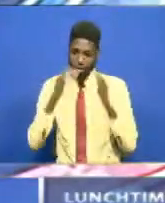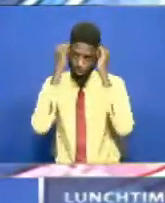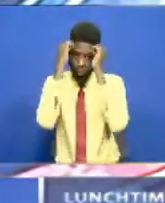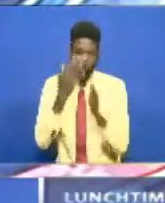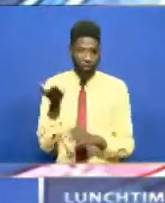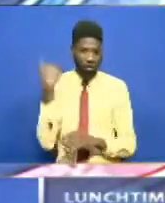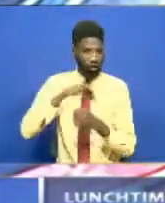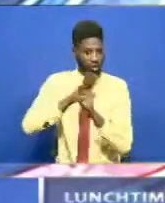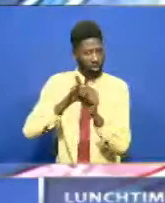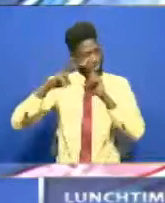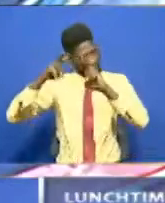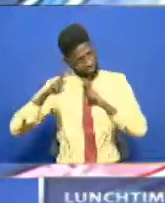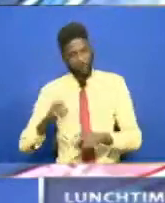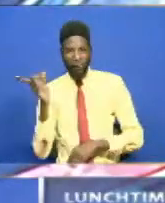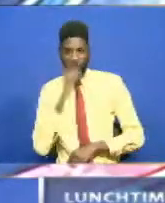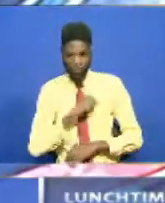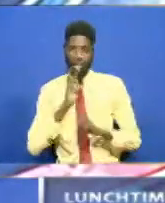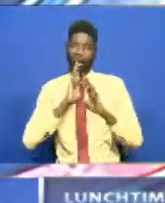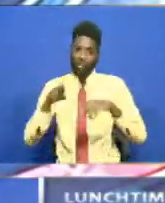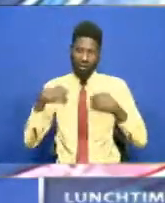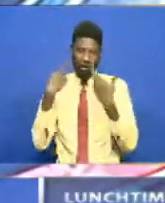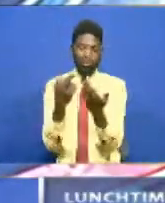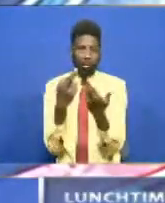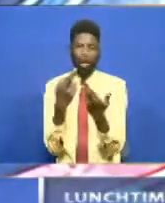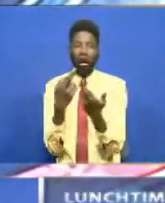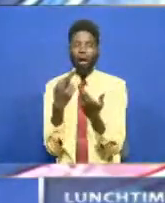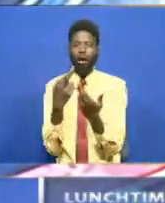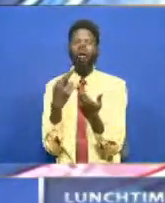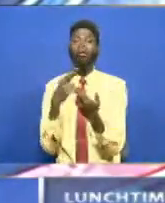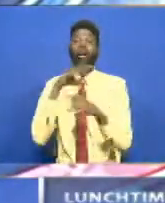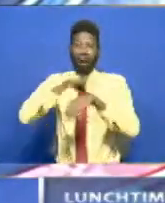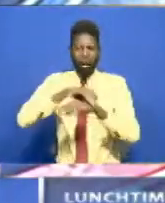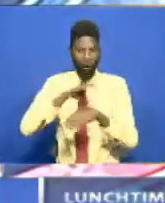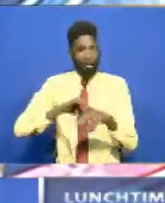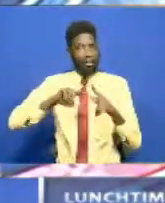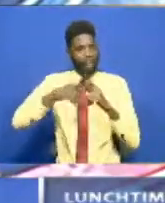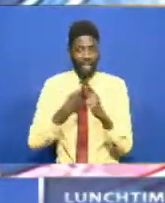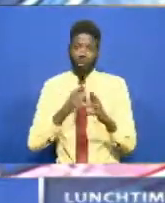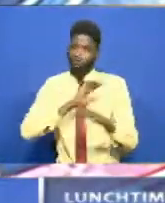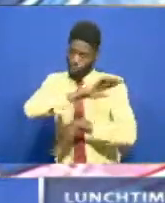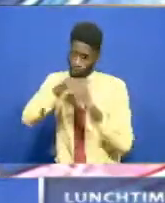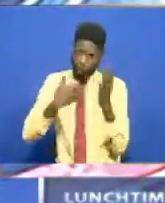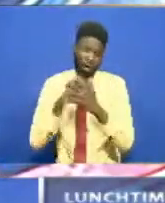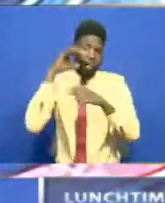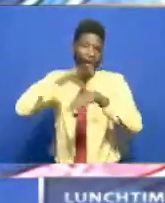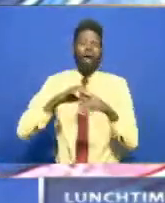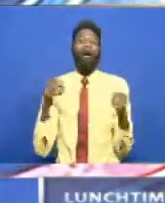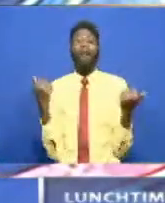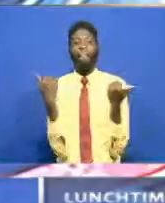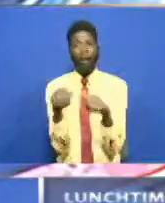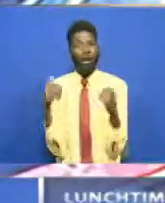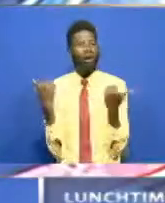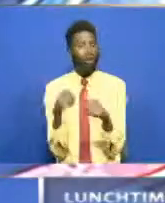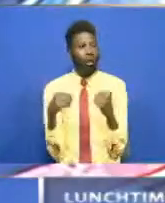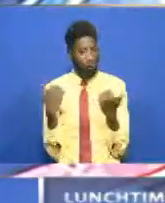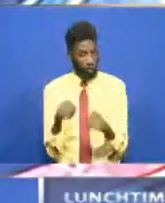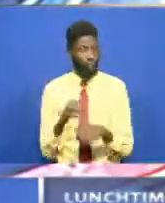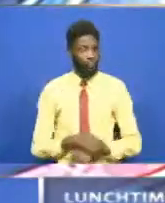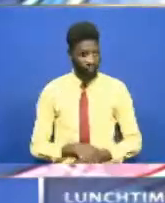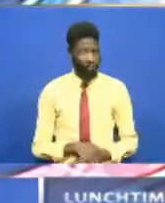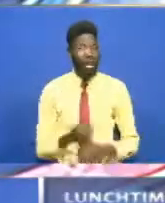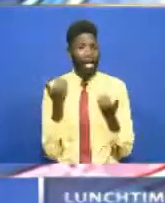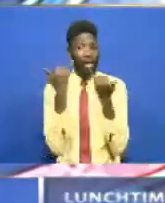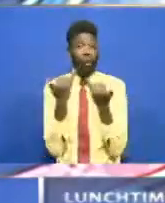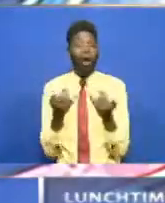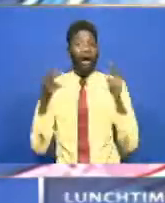COVID-19 test and results had started trickling in. They are yet to receive all the results of those who undertook this particular test. It's coming at a